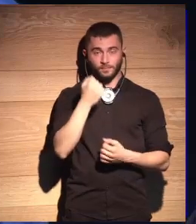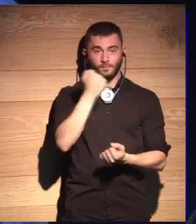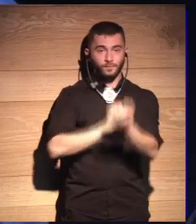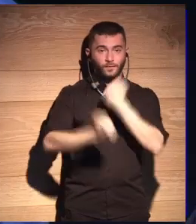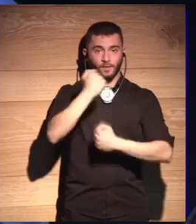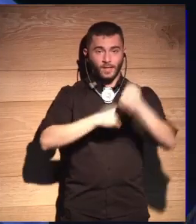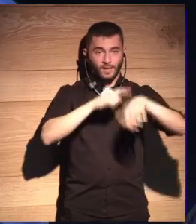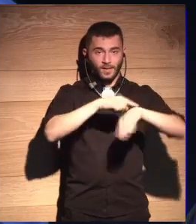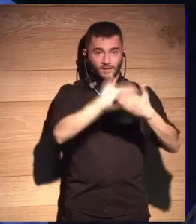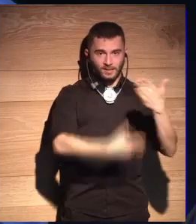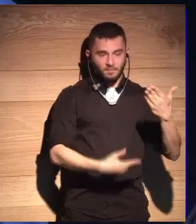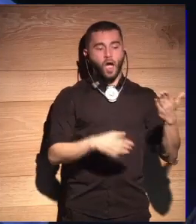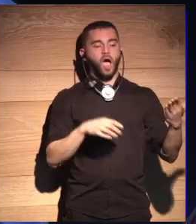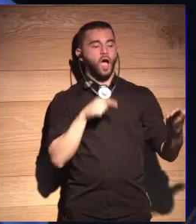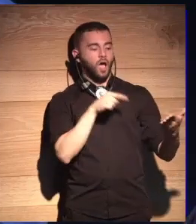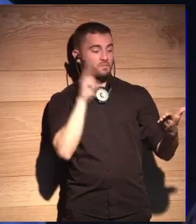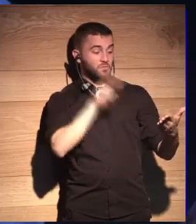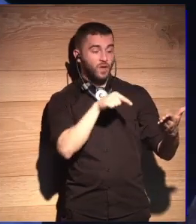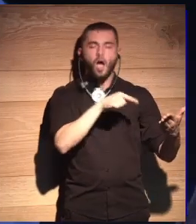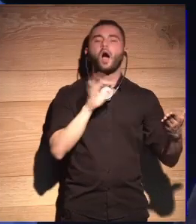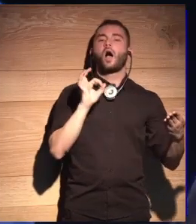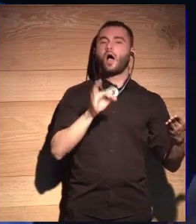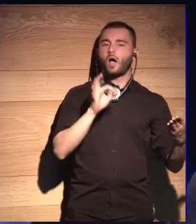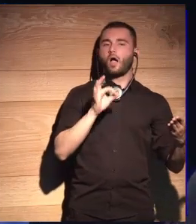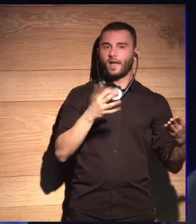all vulnerable to this sort of thing. I think that